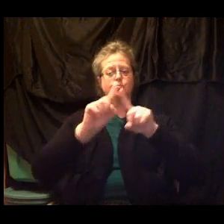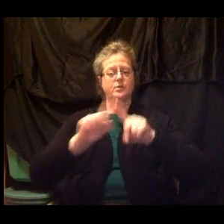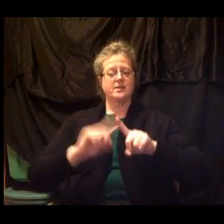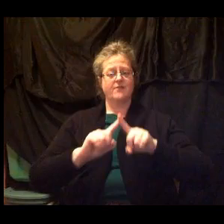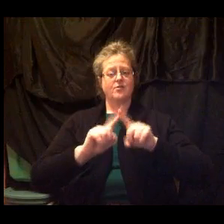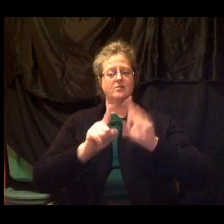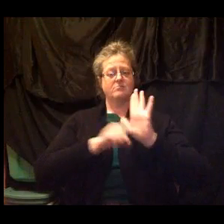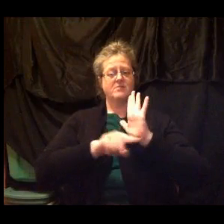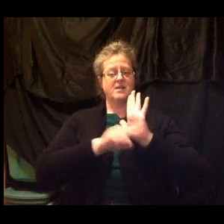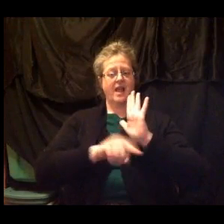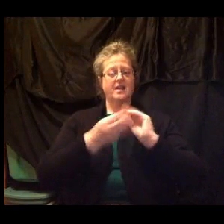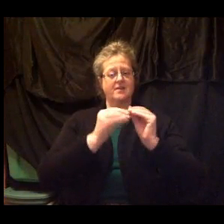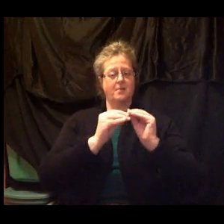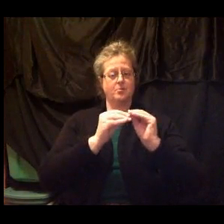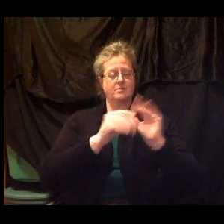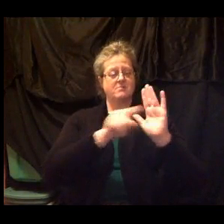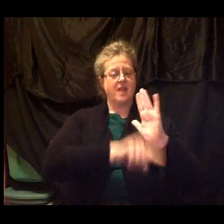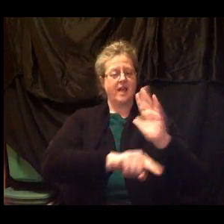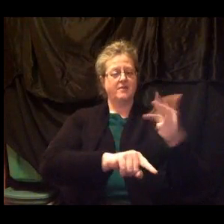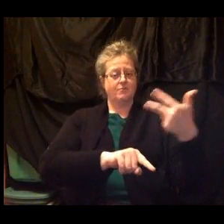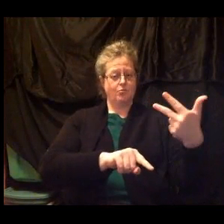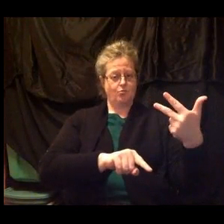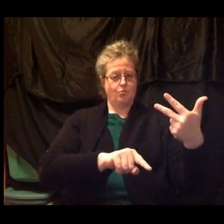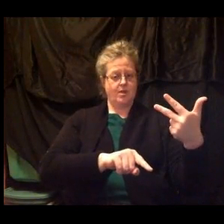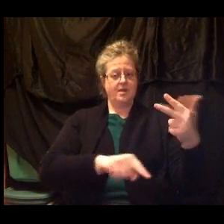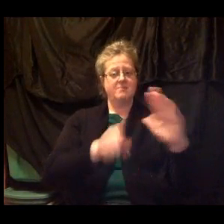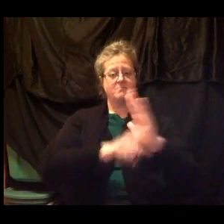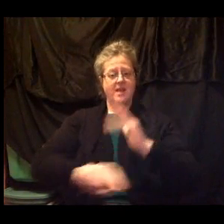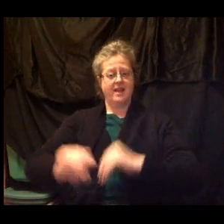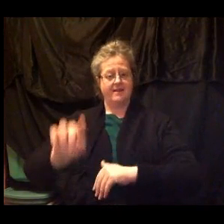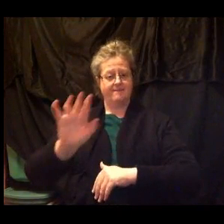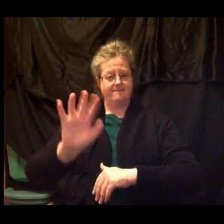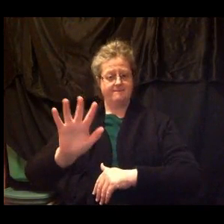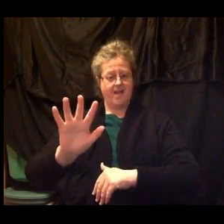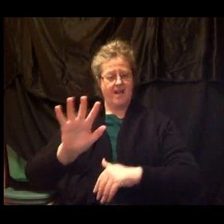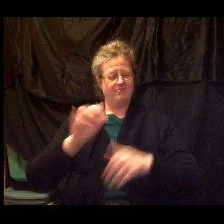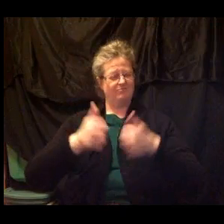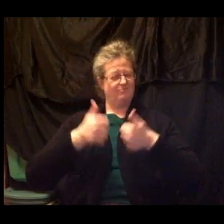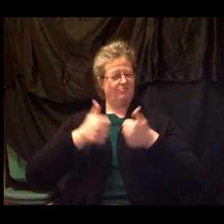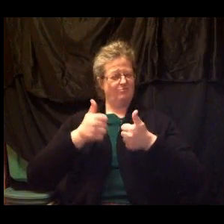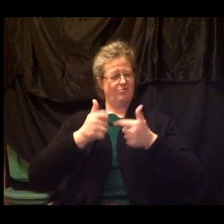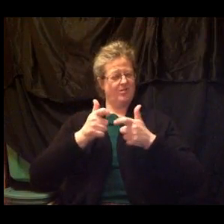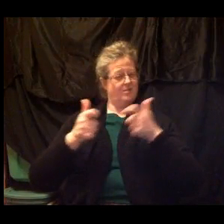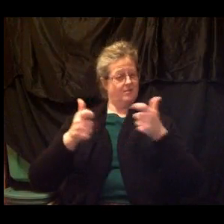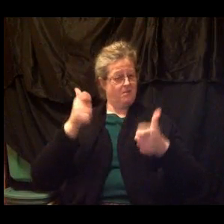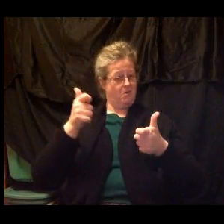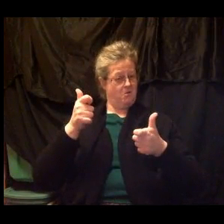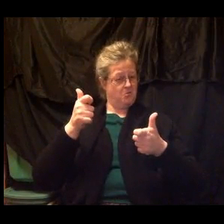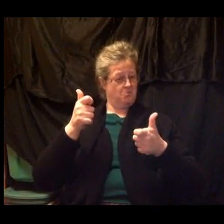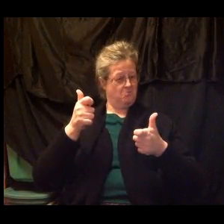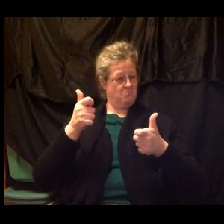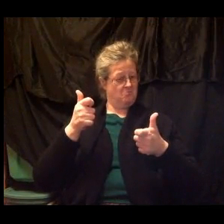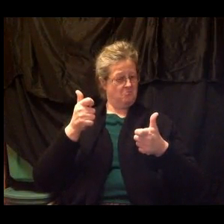We have -3 and -5. Which of those two is larger? This is not common sense necessarily here.